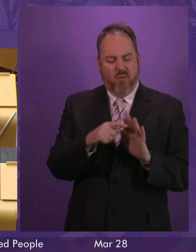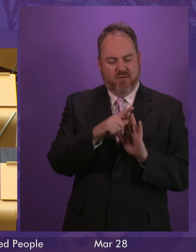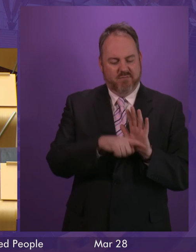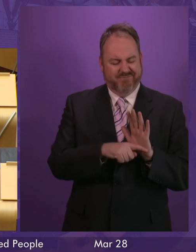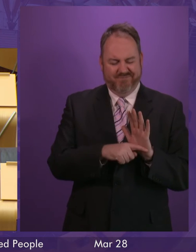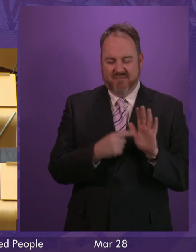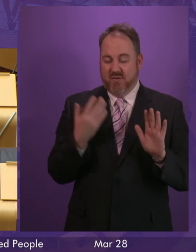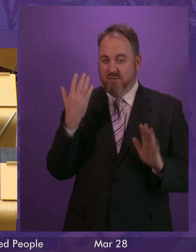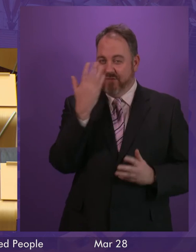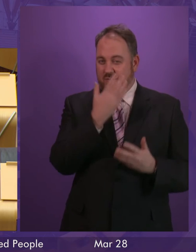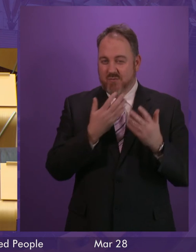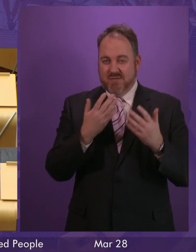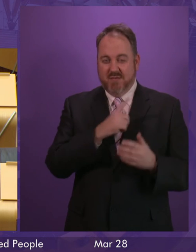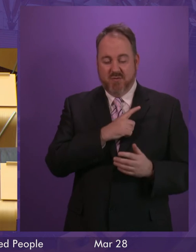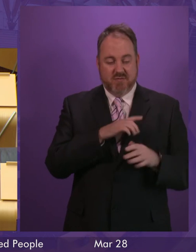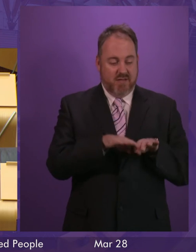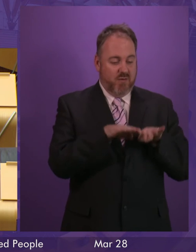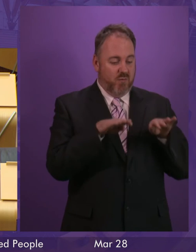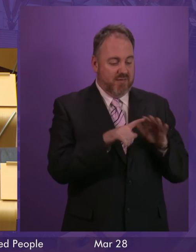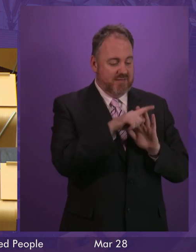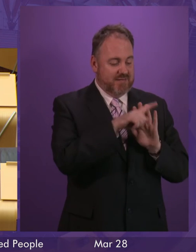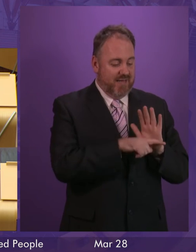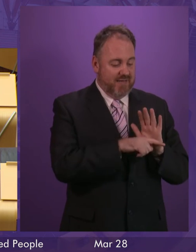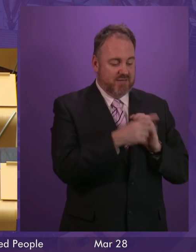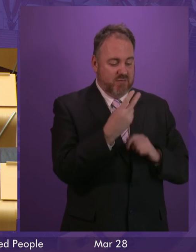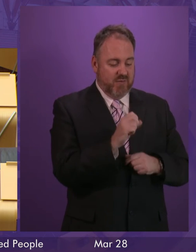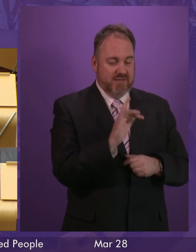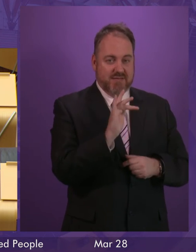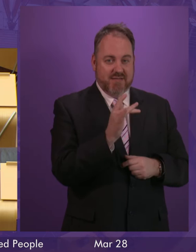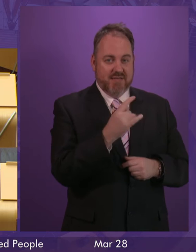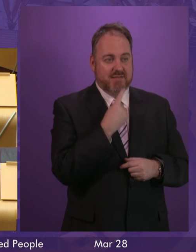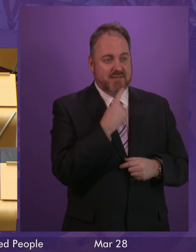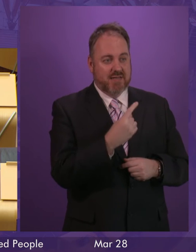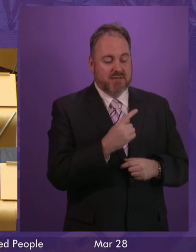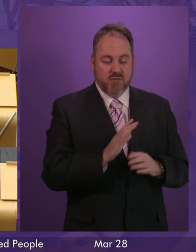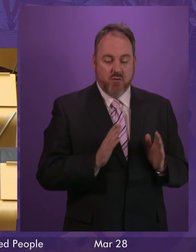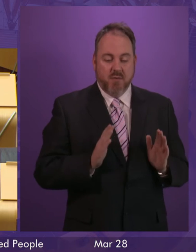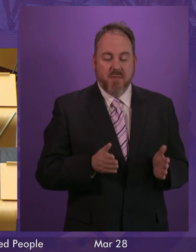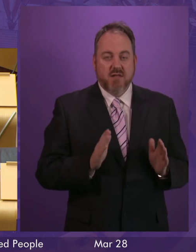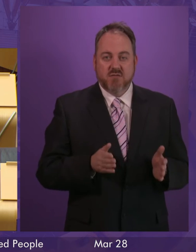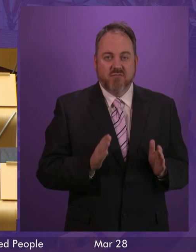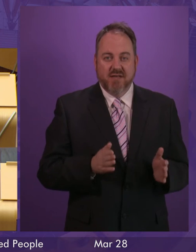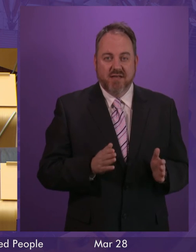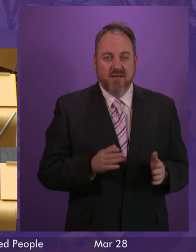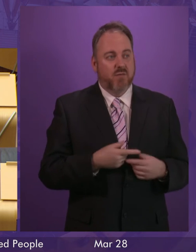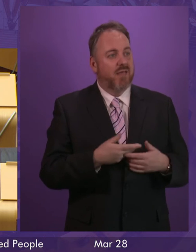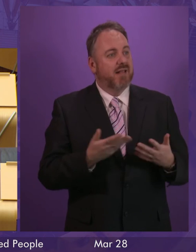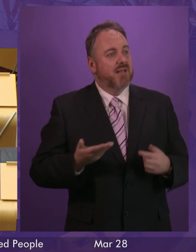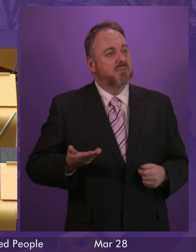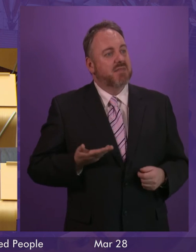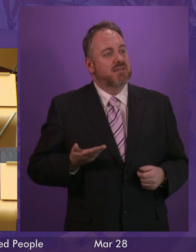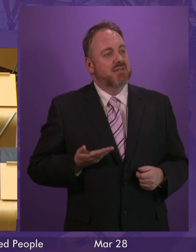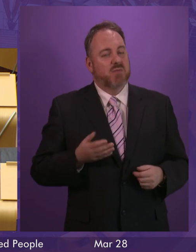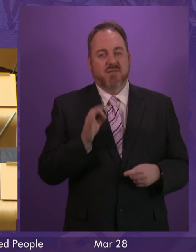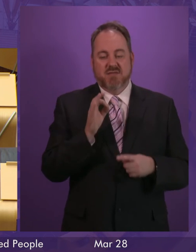The Equalities Act 2010 states, whilst it is not compulsory for a business to install